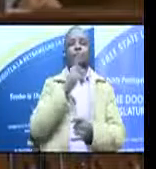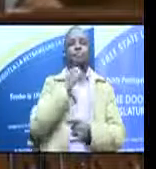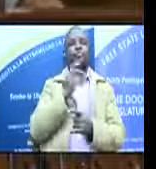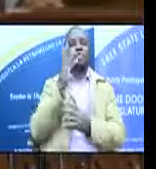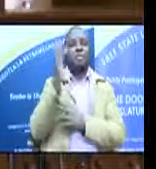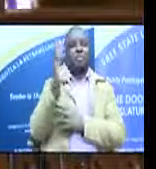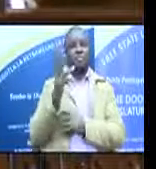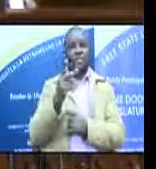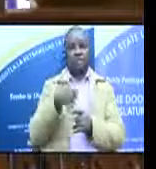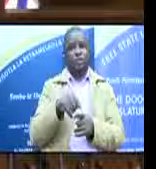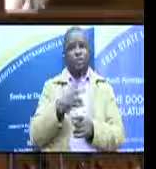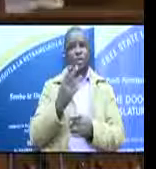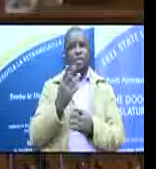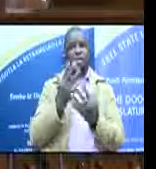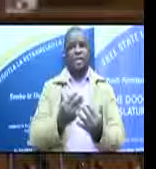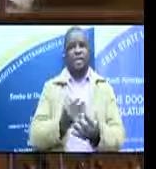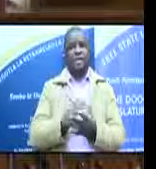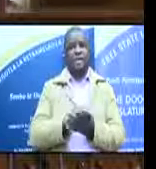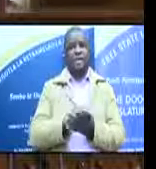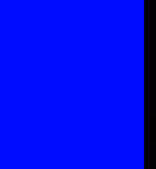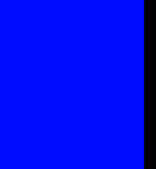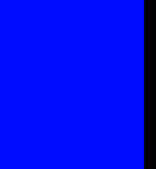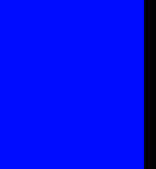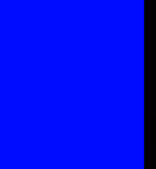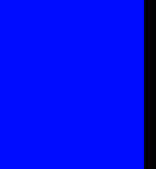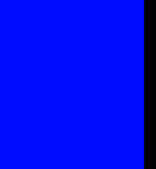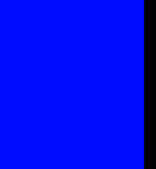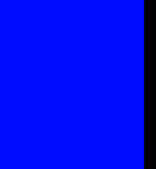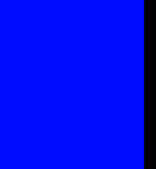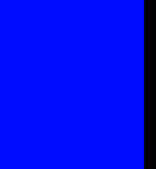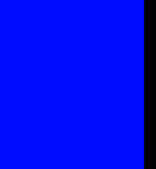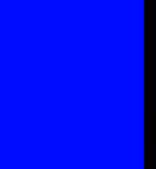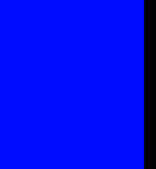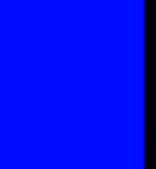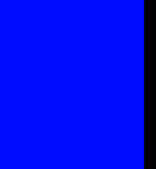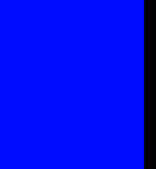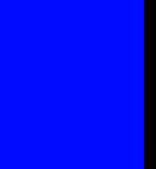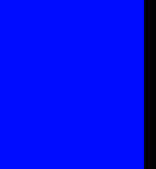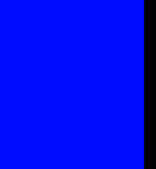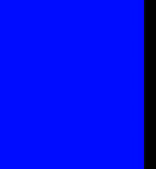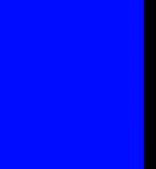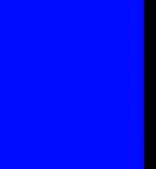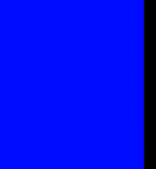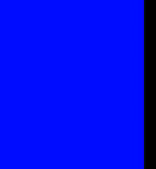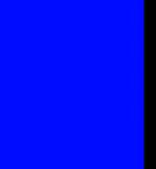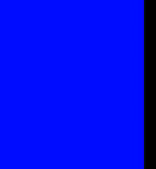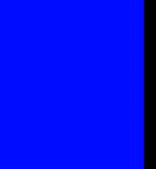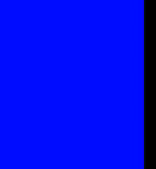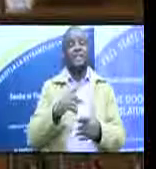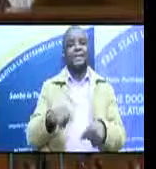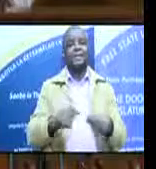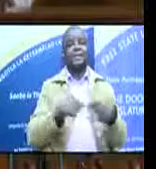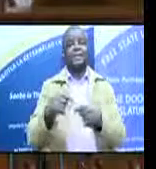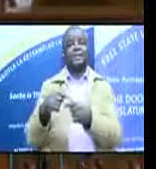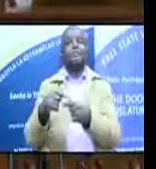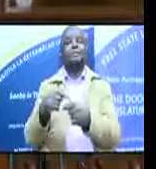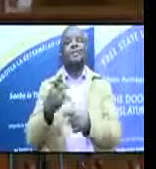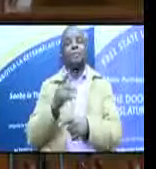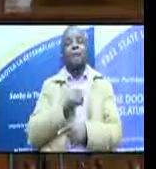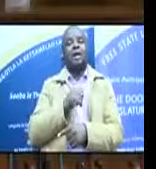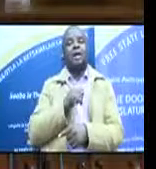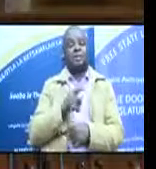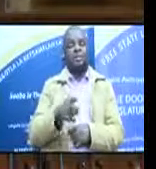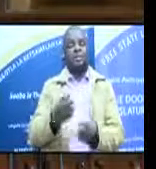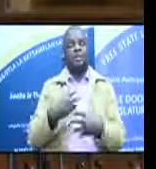budget. We believe amid challenges facing the department brings hope